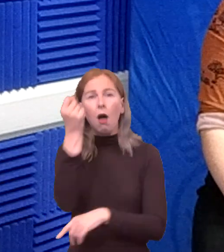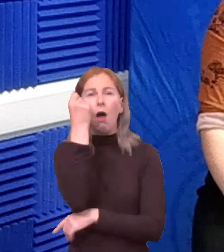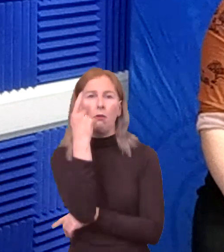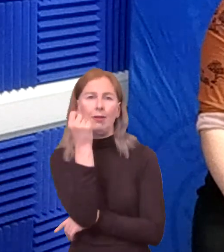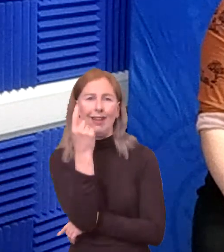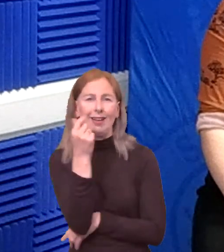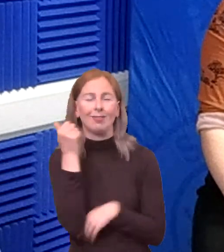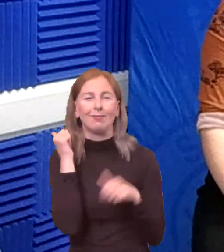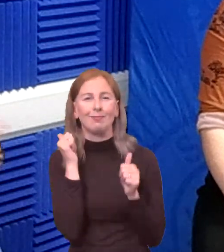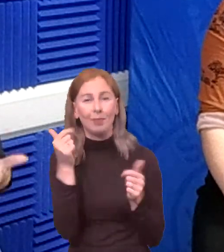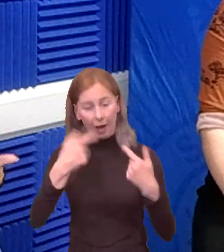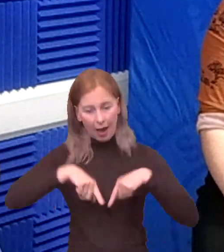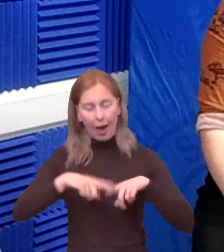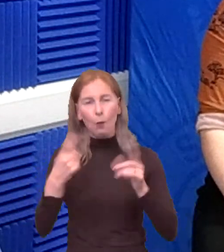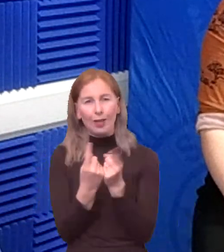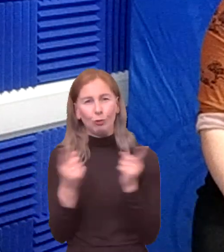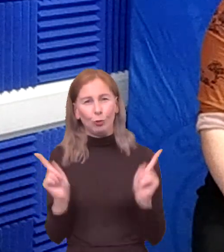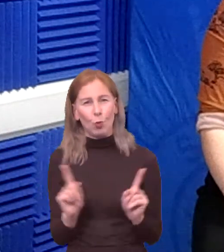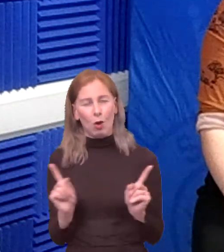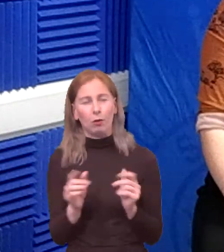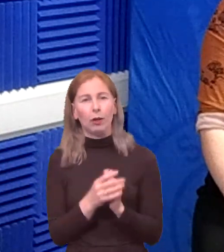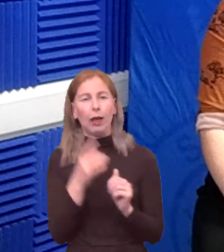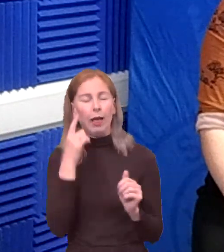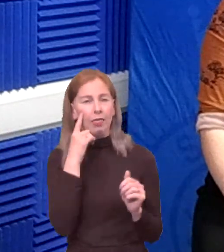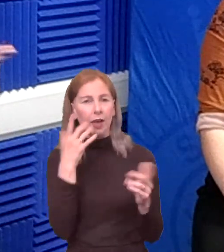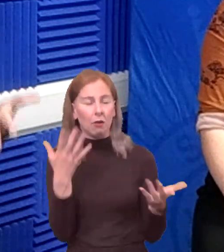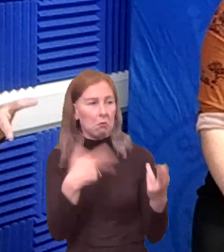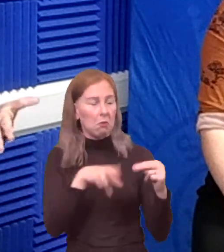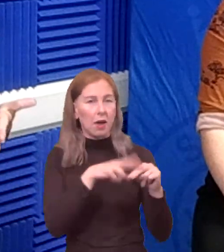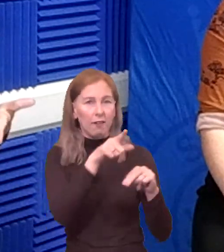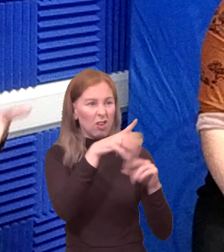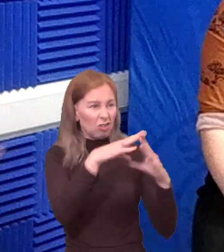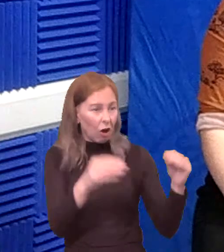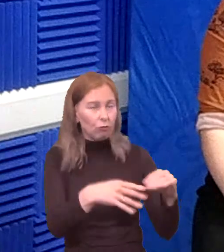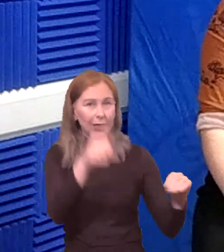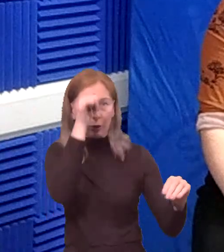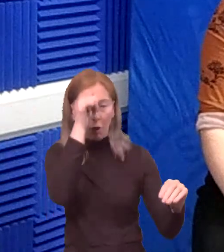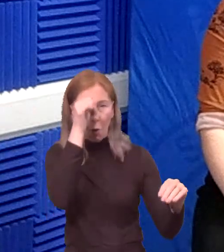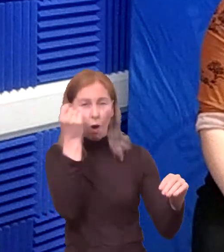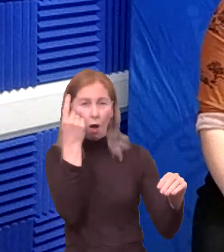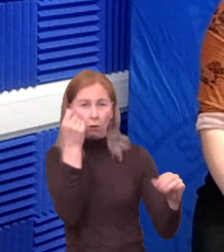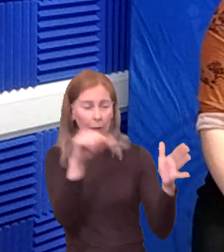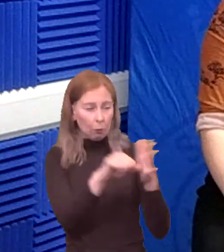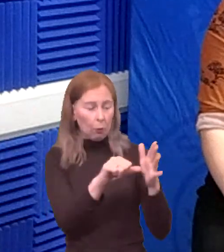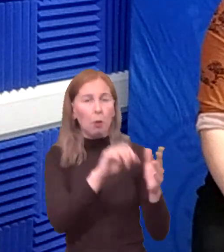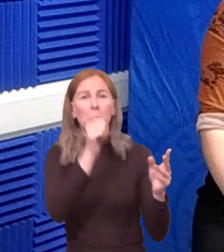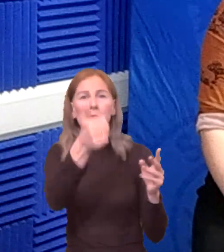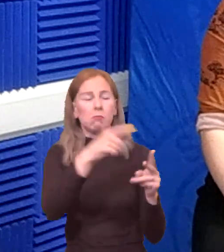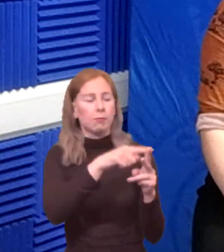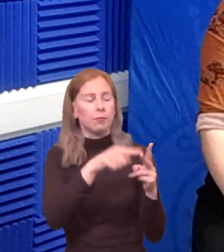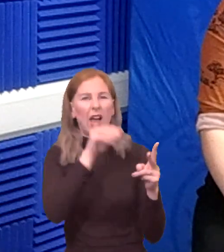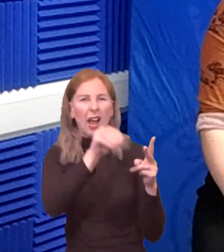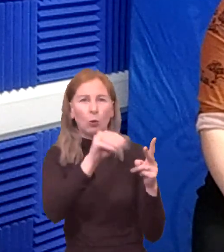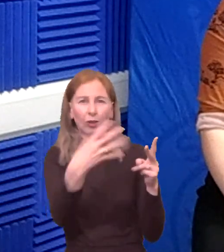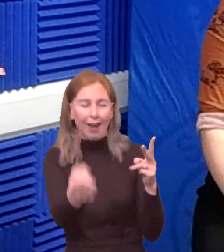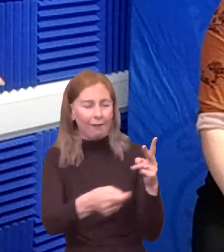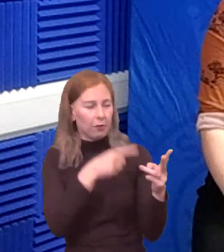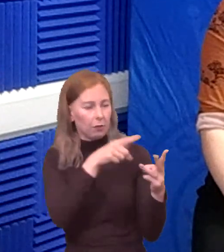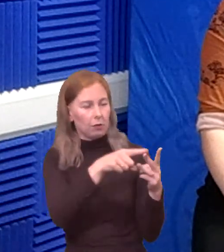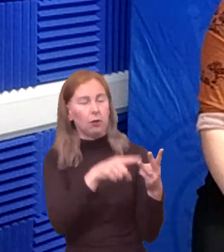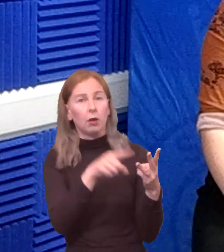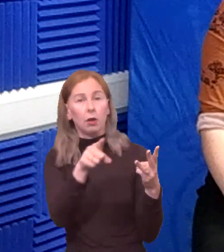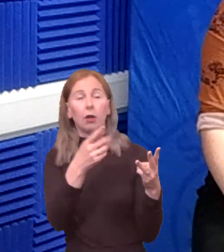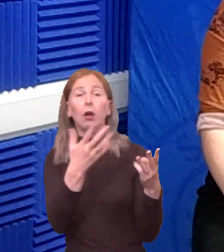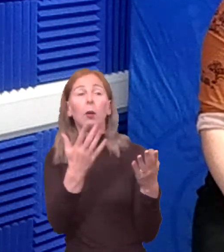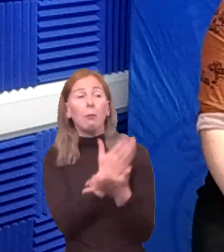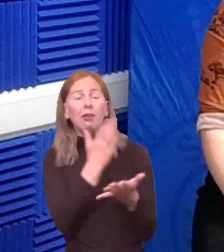different format, as long as farmers receive a visit when it's needed and there are resources available to prosecute